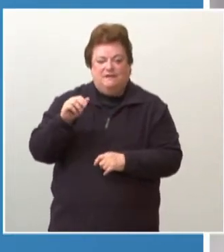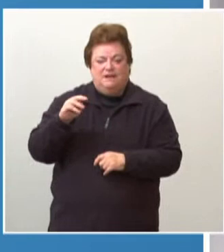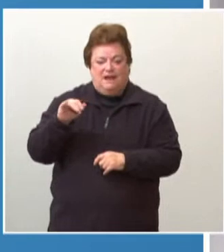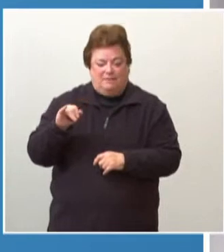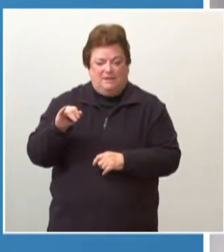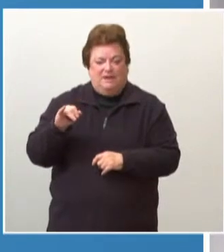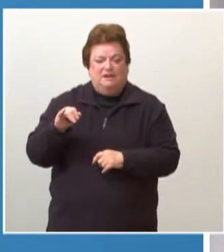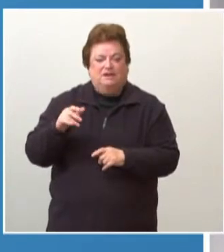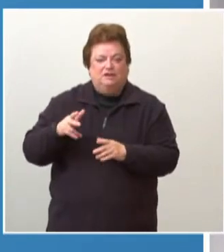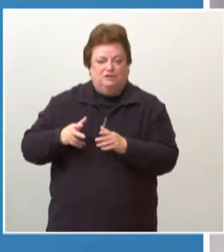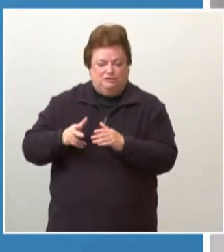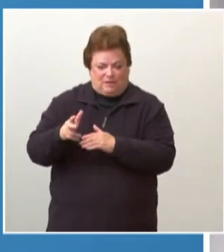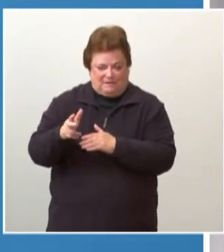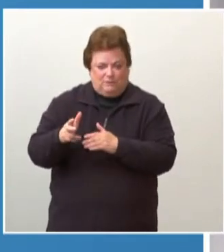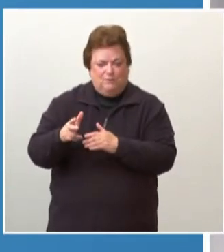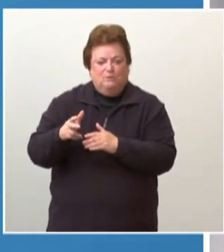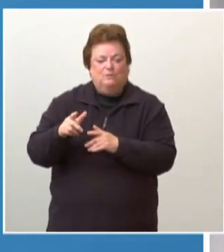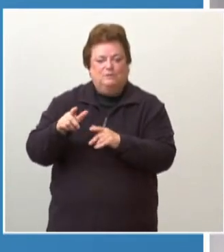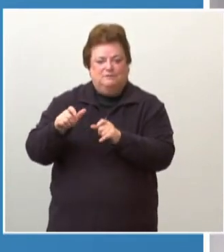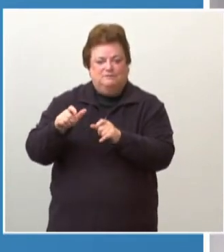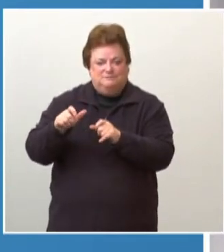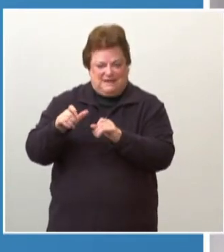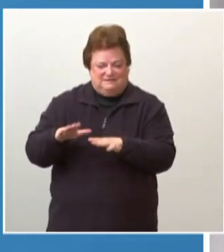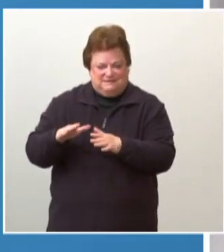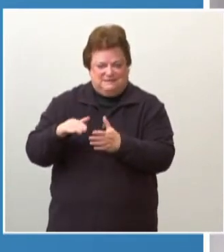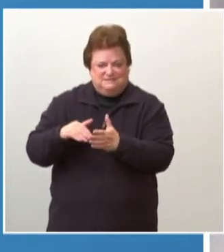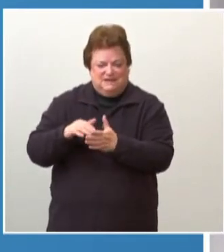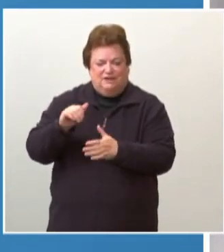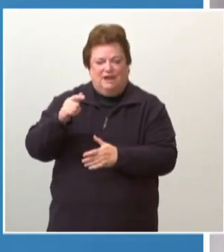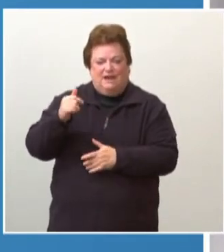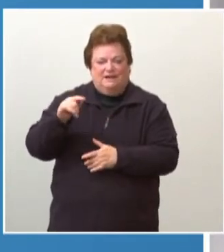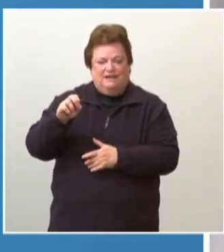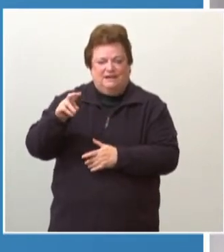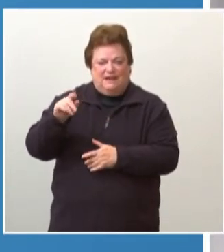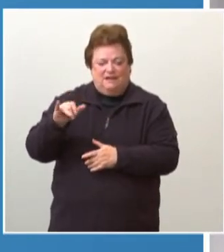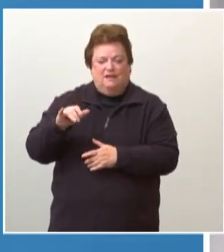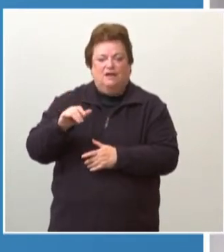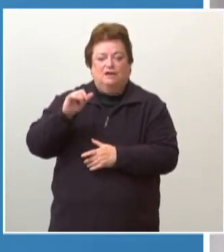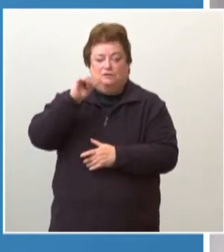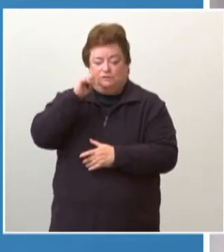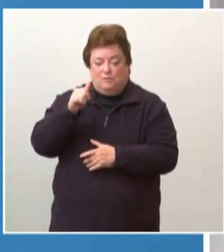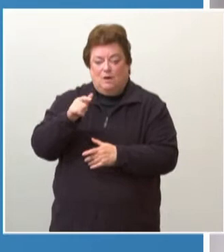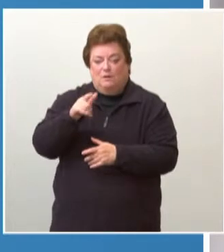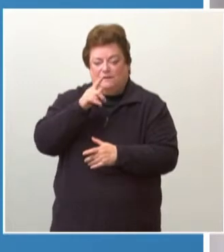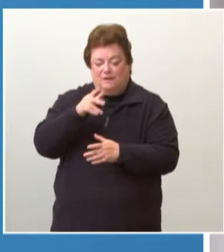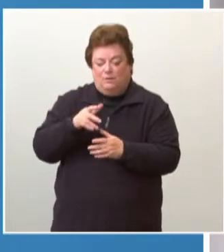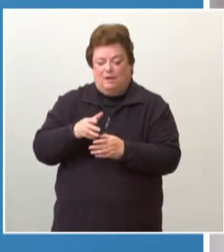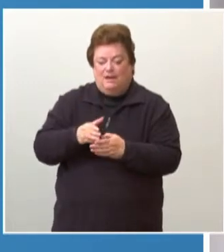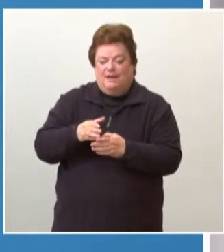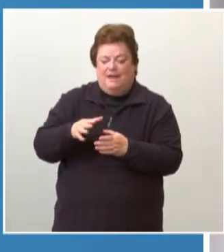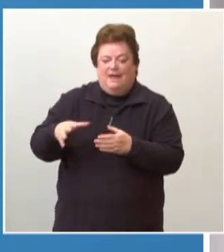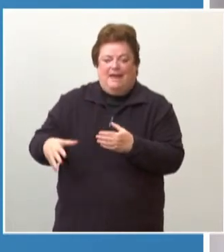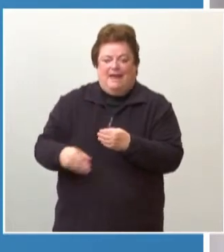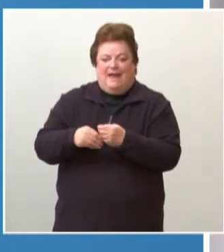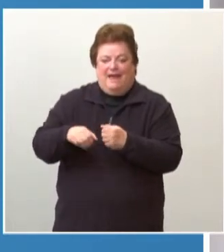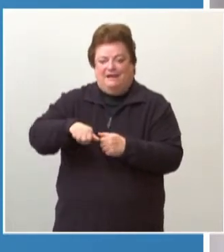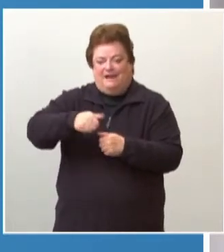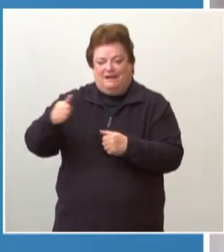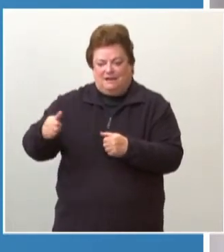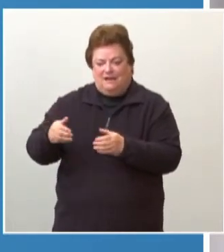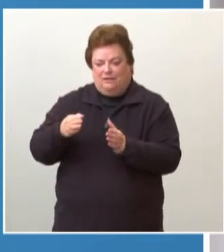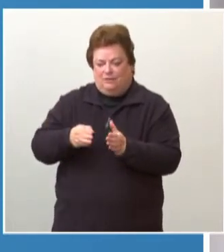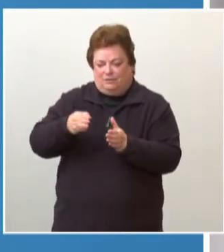at Gateway Mall. Tomorrow, NOMI will be adding another drive-through lane at their site, which